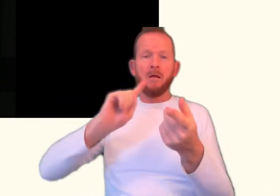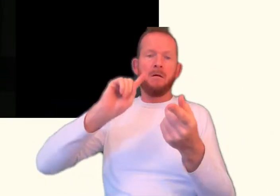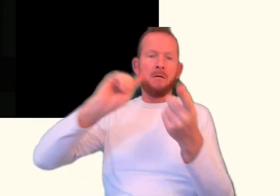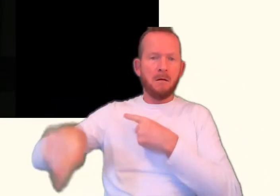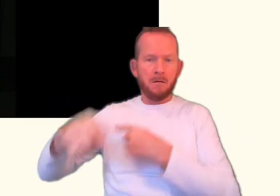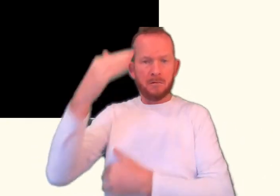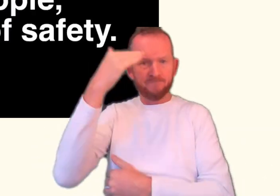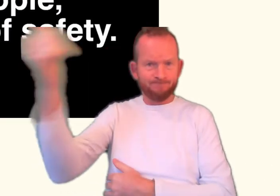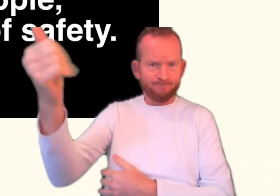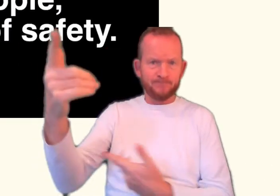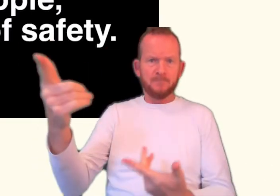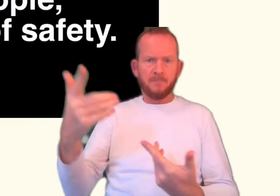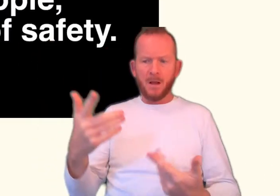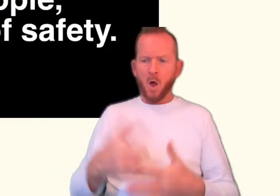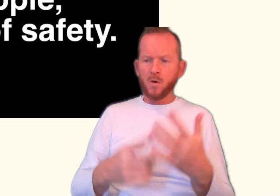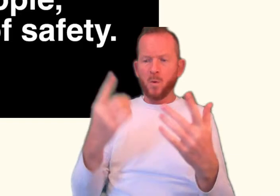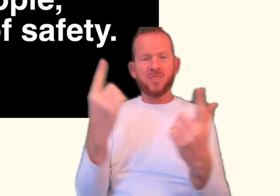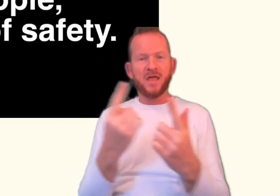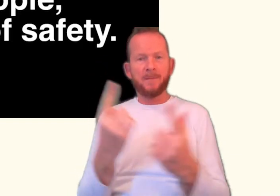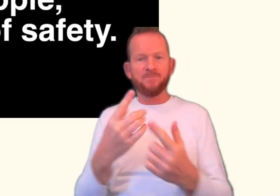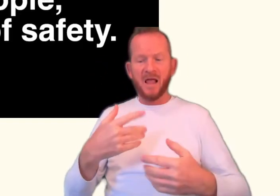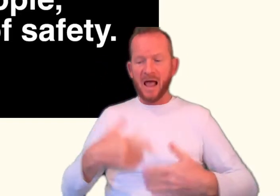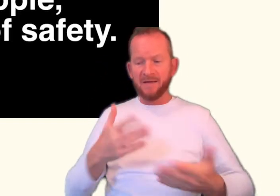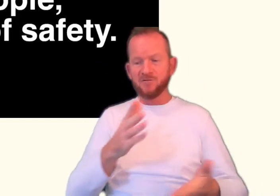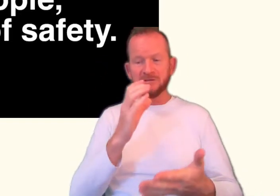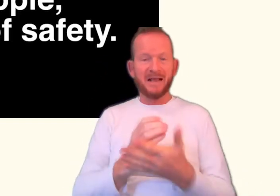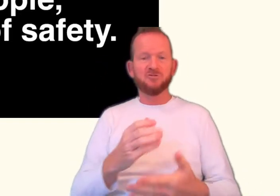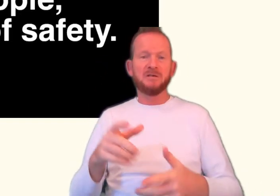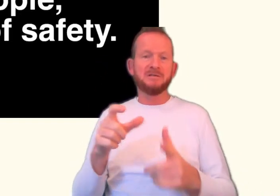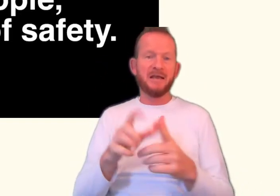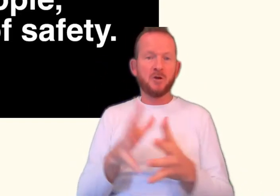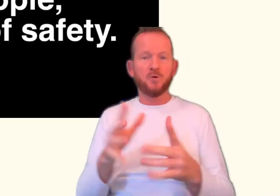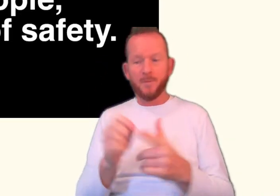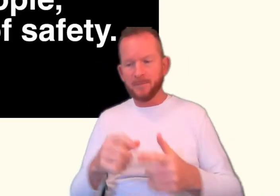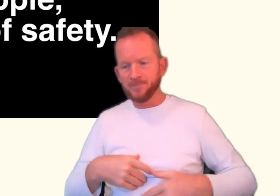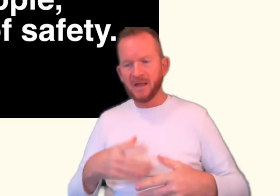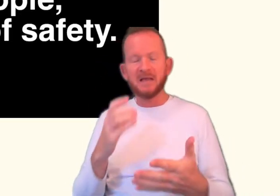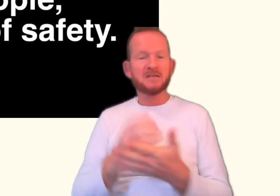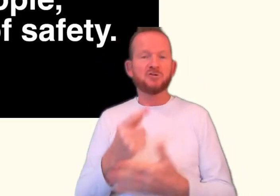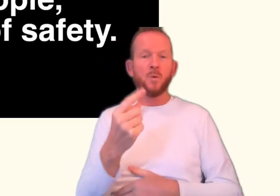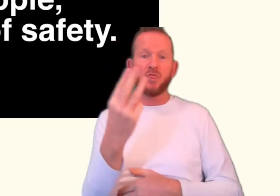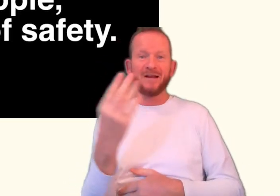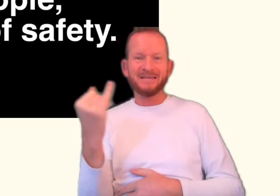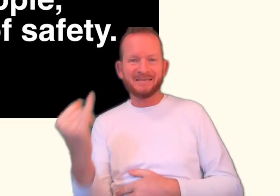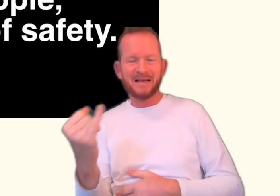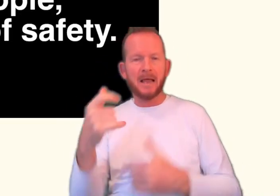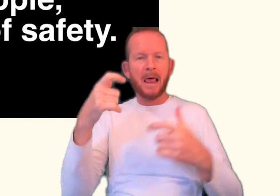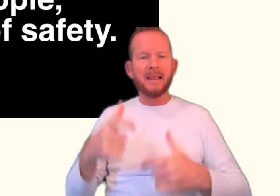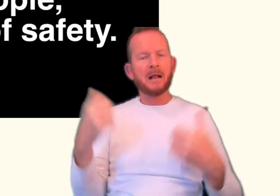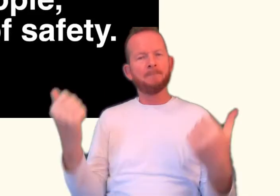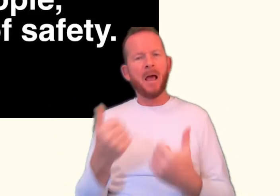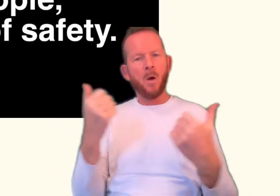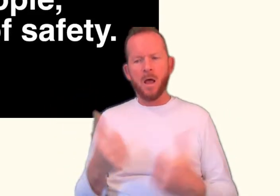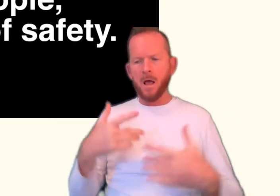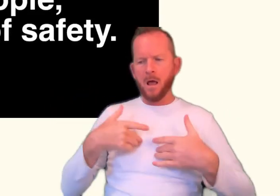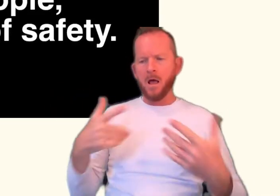the DWP. Section 136 is a legal power and a mental health term where someone is removed from a public place for being a